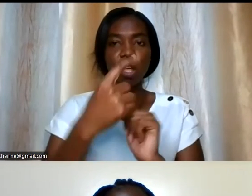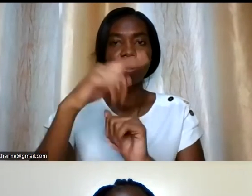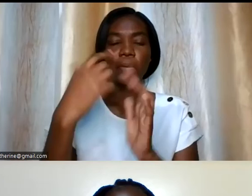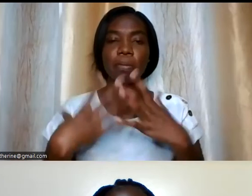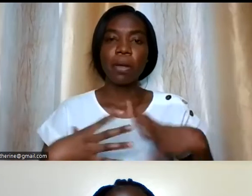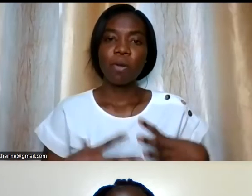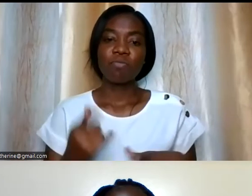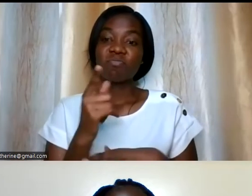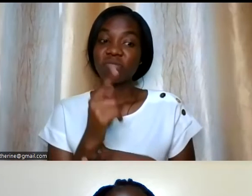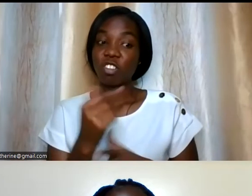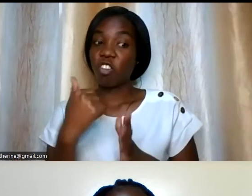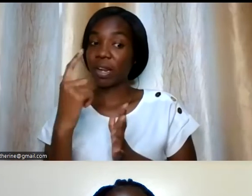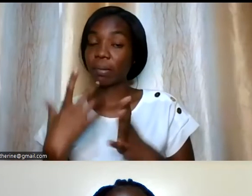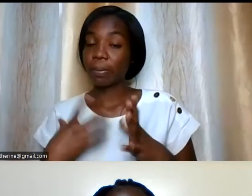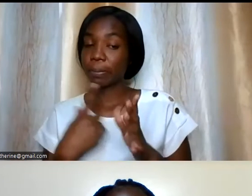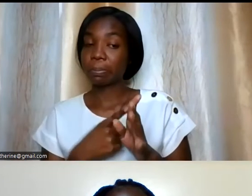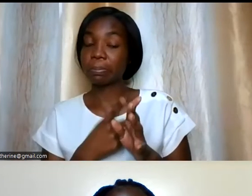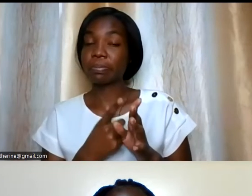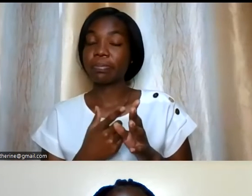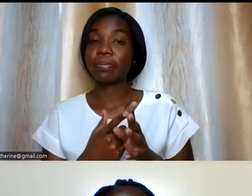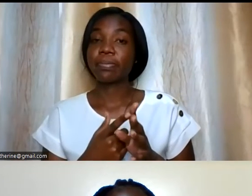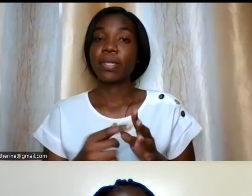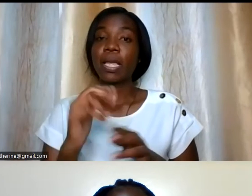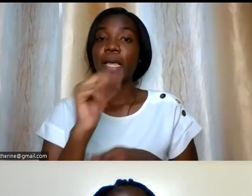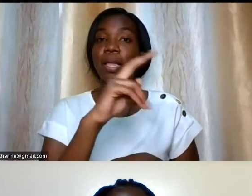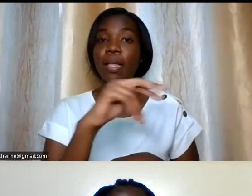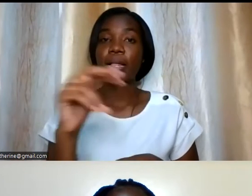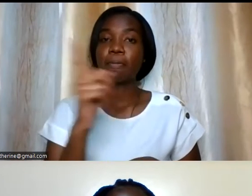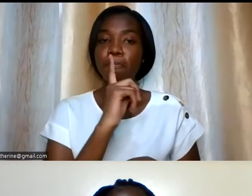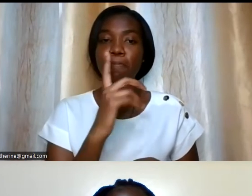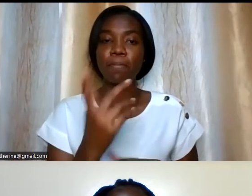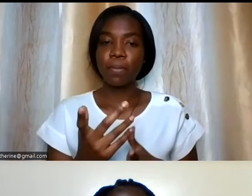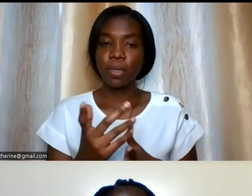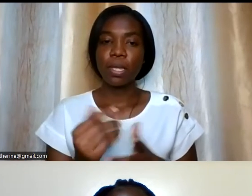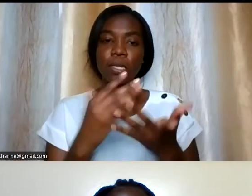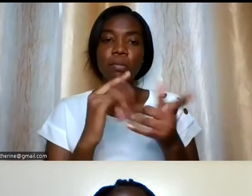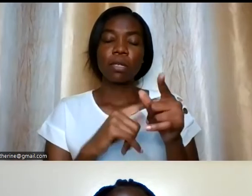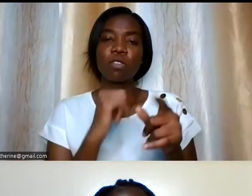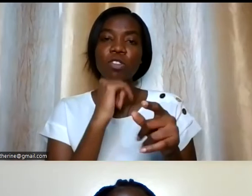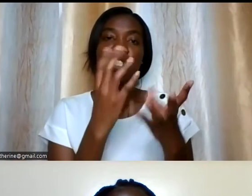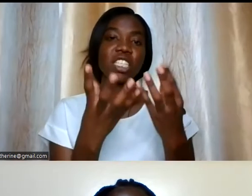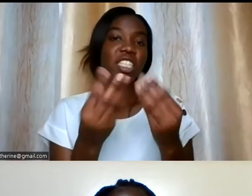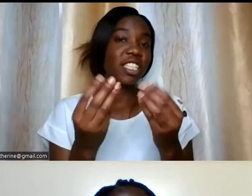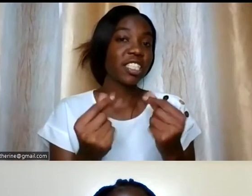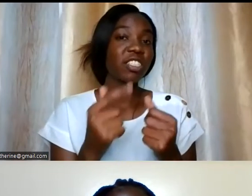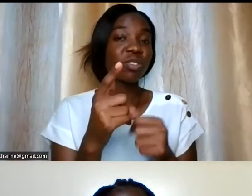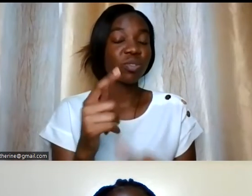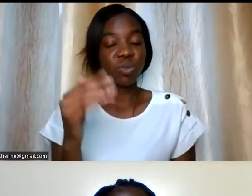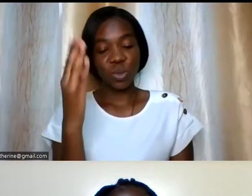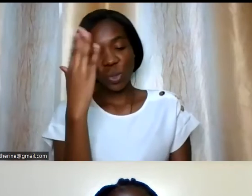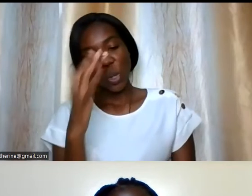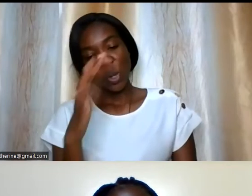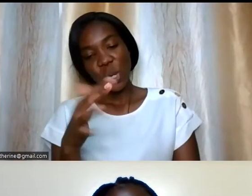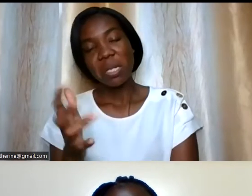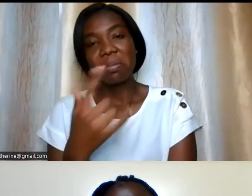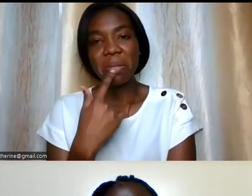right people, as Anne was mentioning, at times it's not easy to either even speak to,